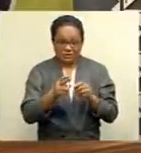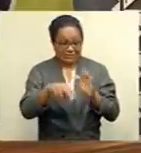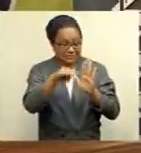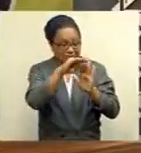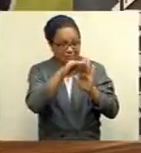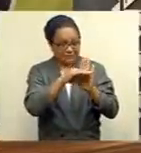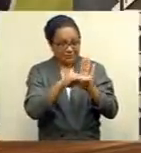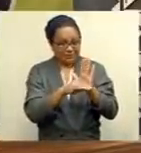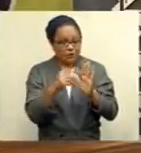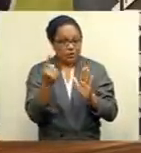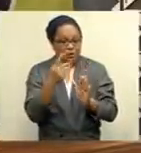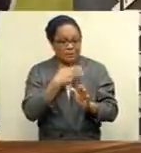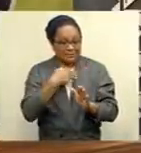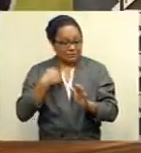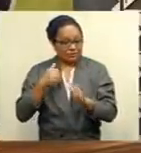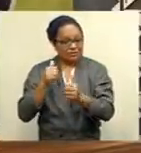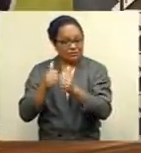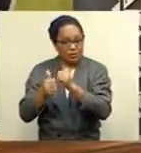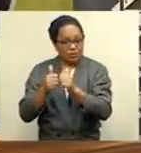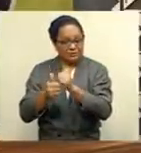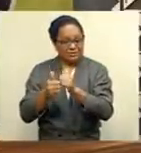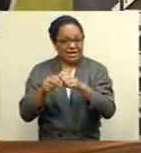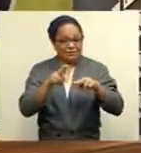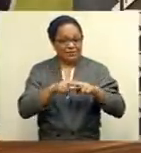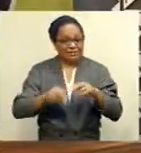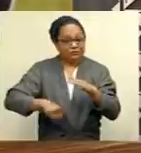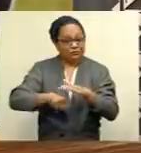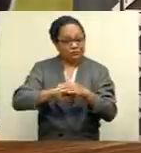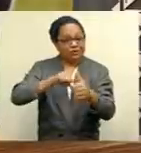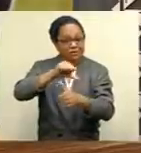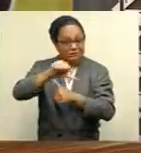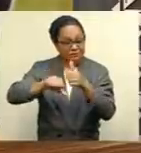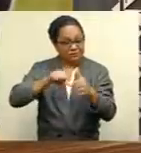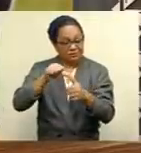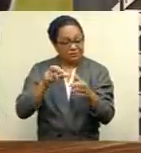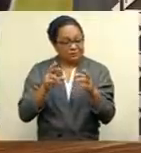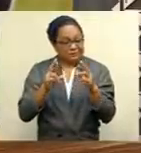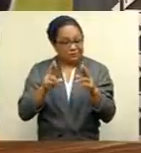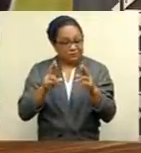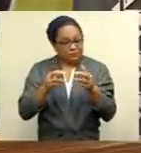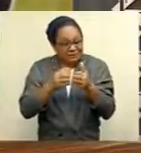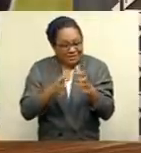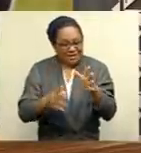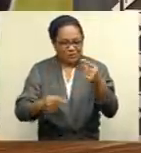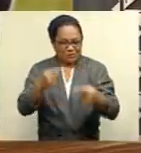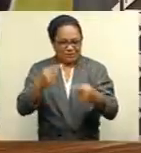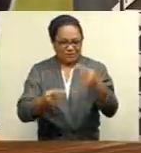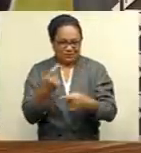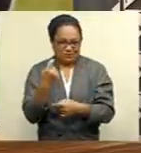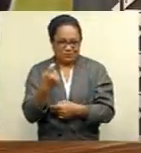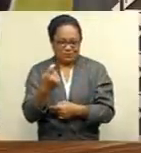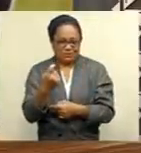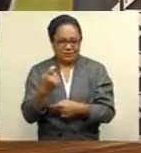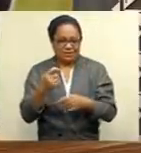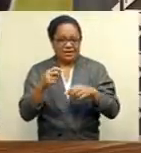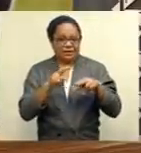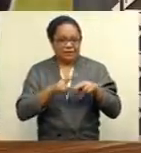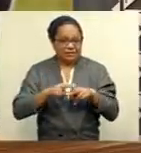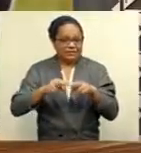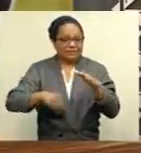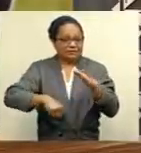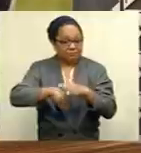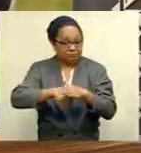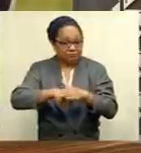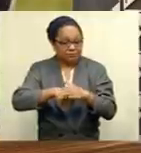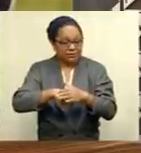by the Ministry of Sports, the Fiji Football Association hopes to get competitions going again soon. The Fiji FA is aiming to resume